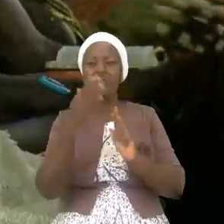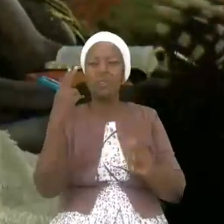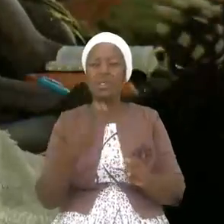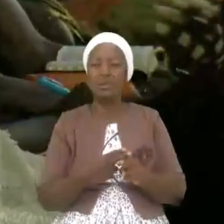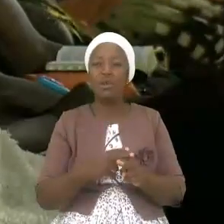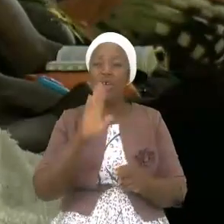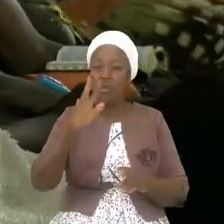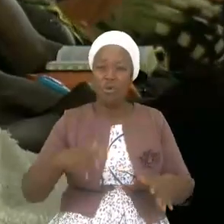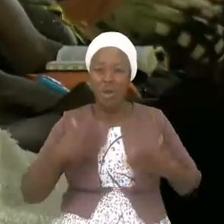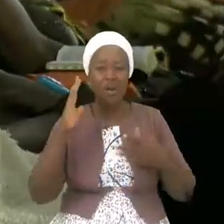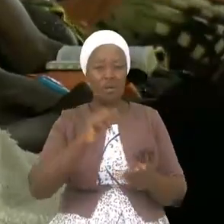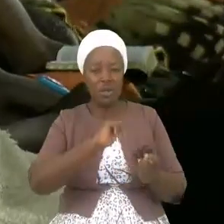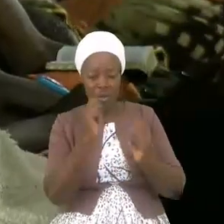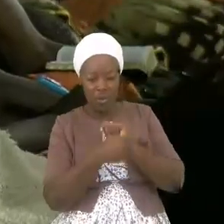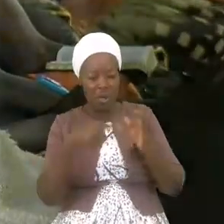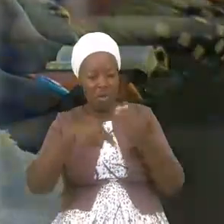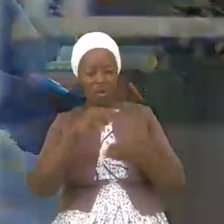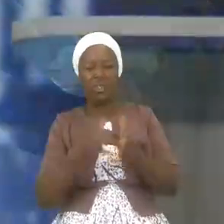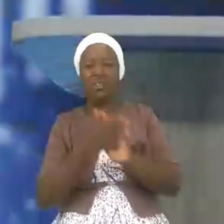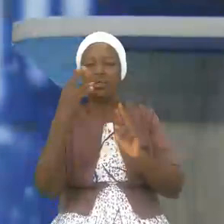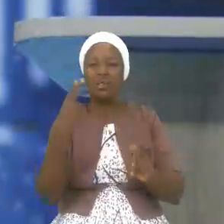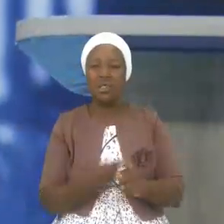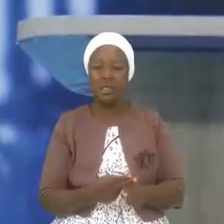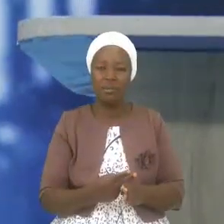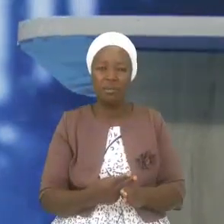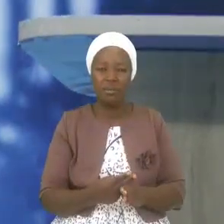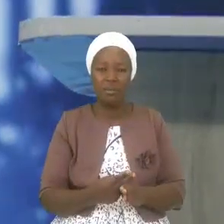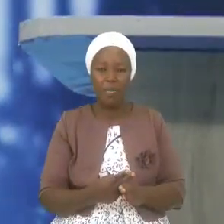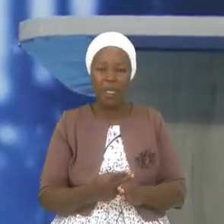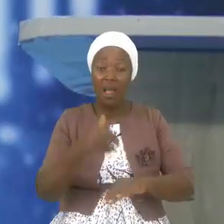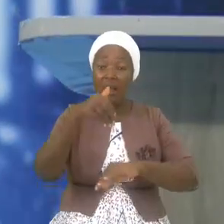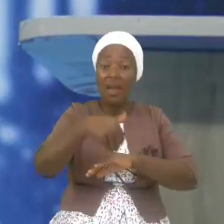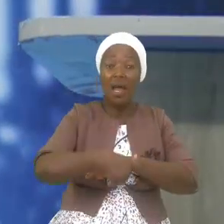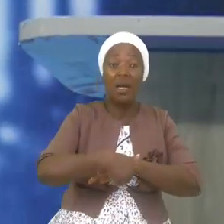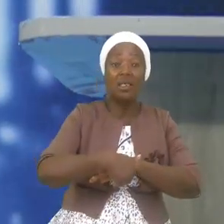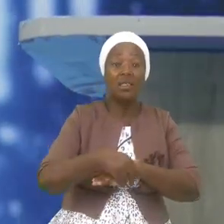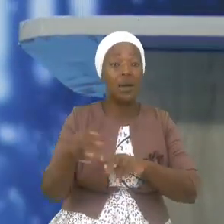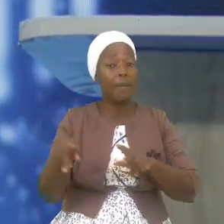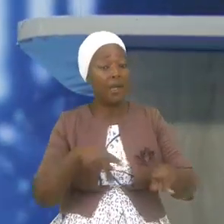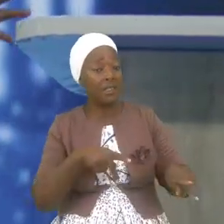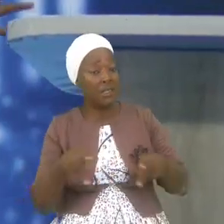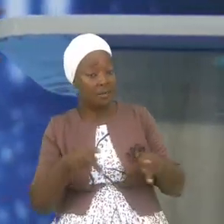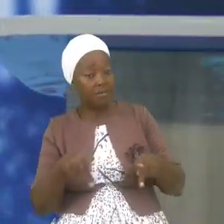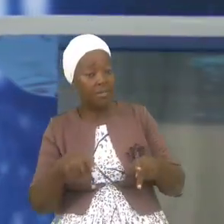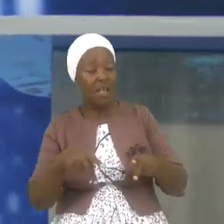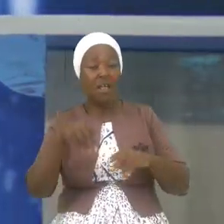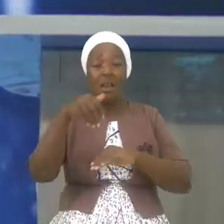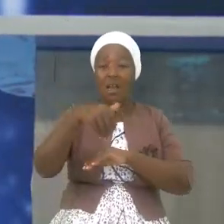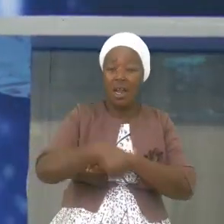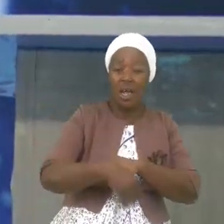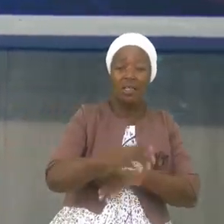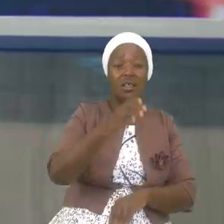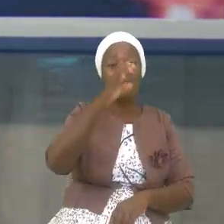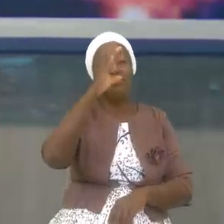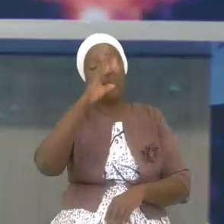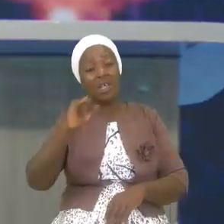Night club, night drinking, night drunkenness, and secret